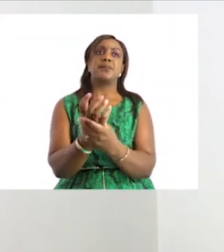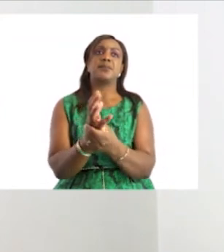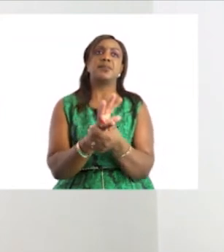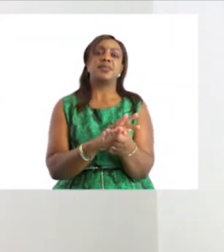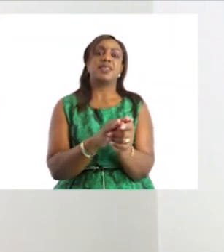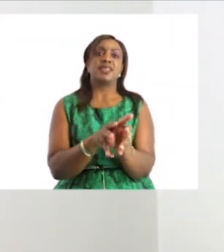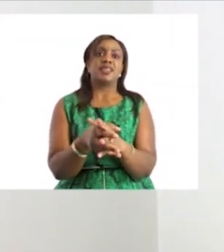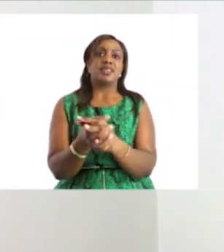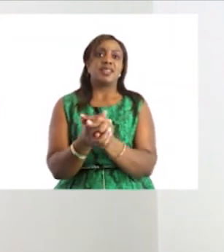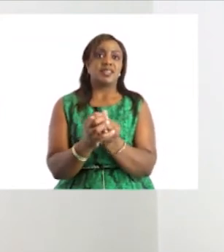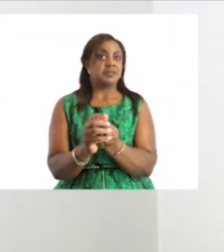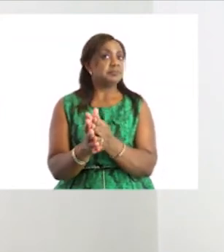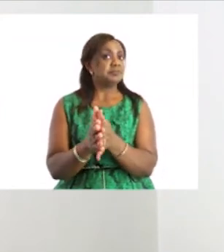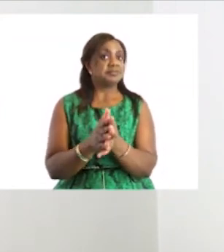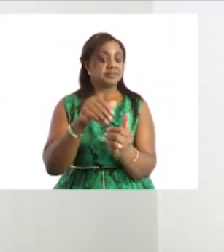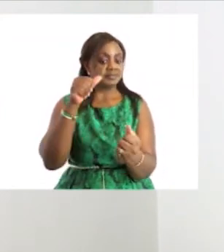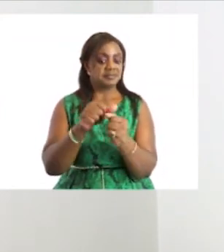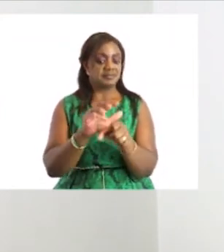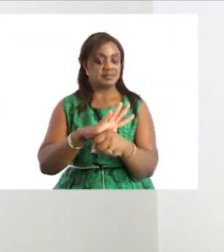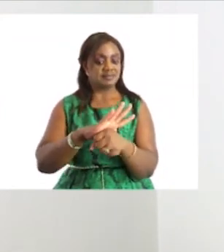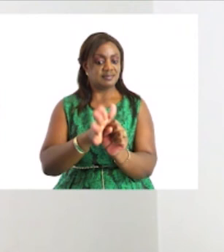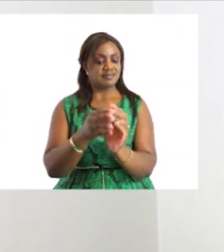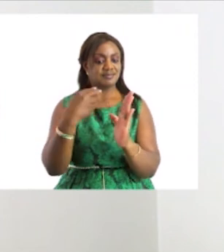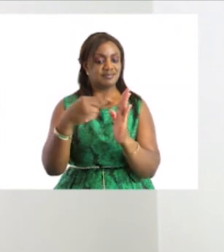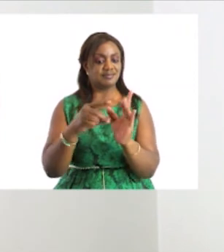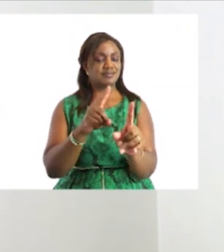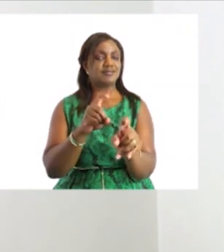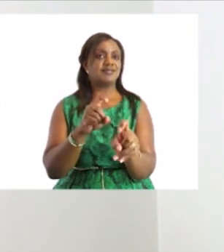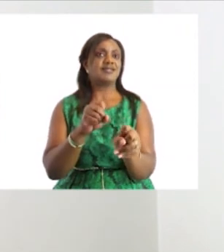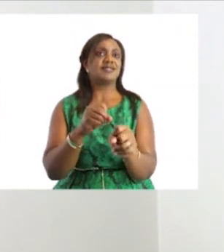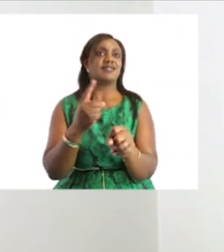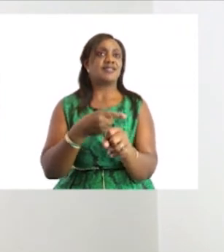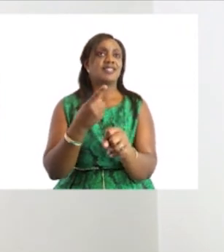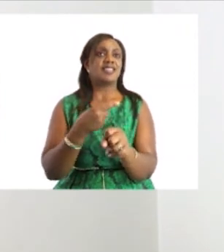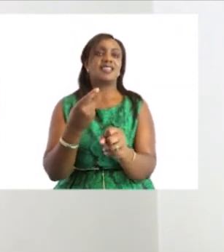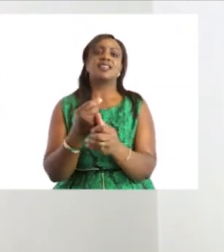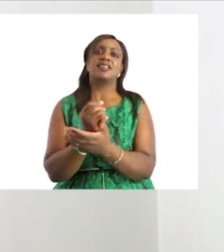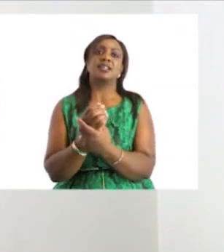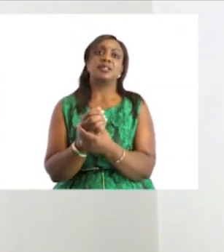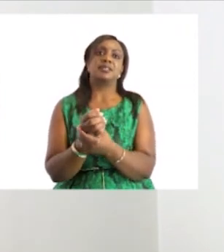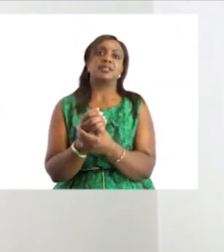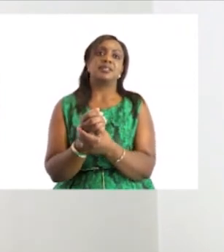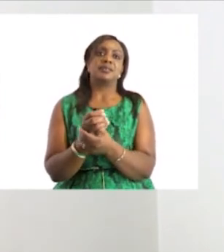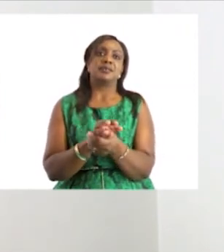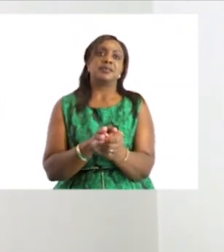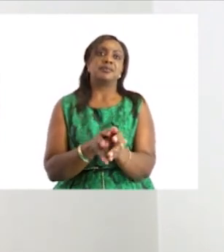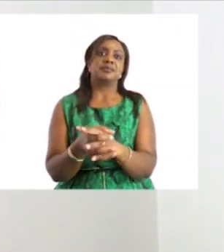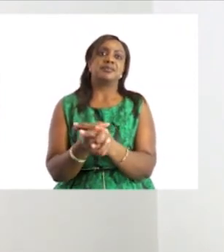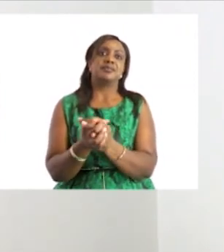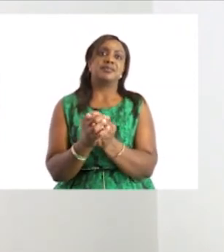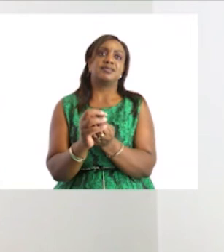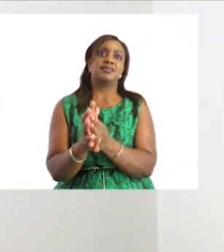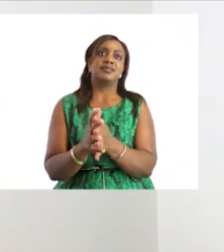keeping our COVID regulations intact. Make sure that you rub all over your